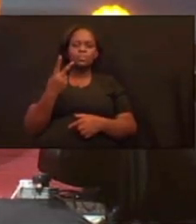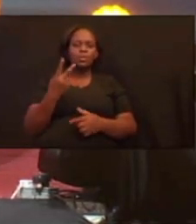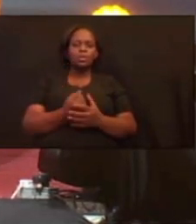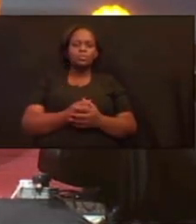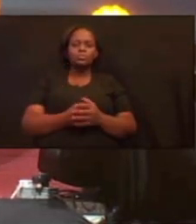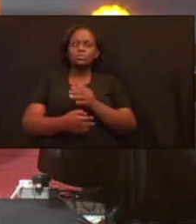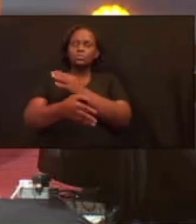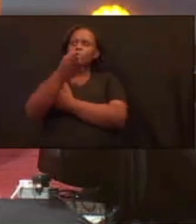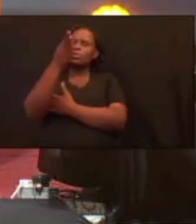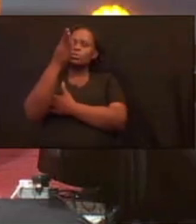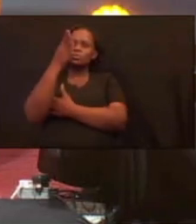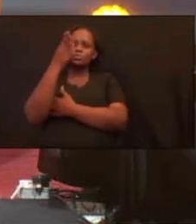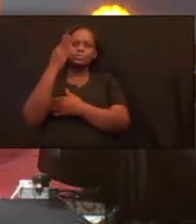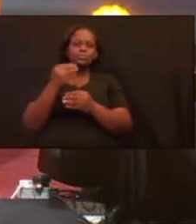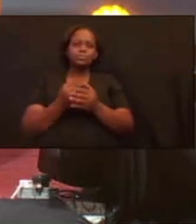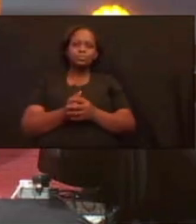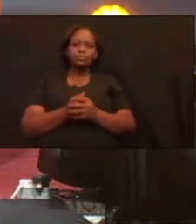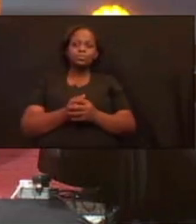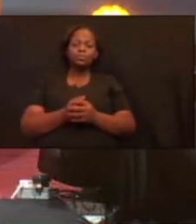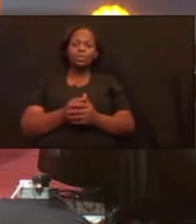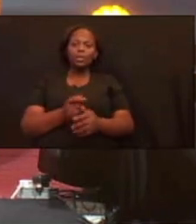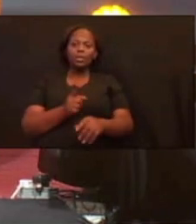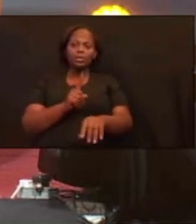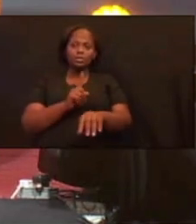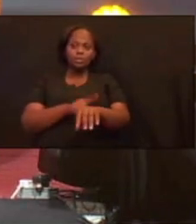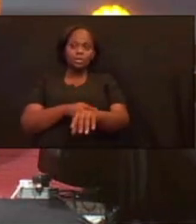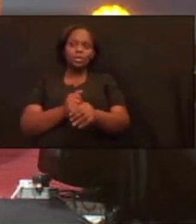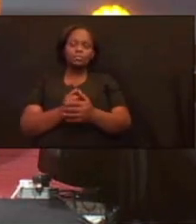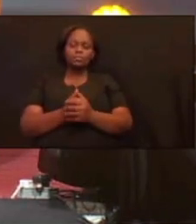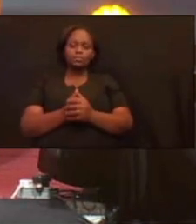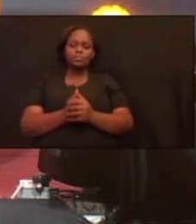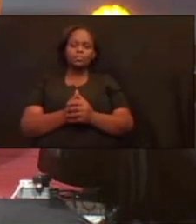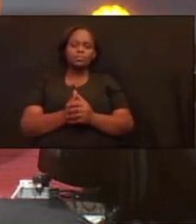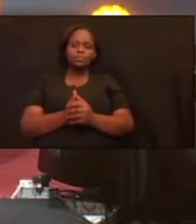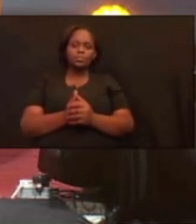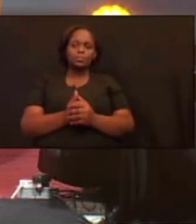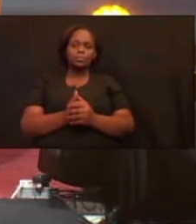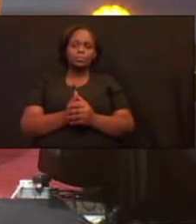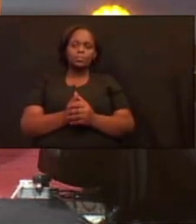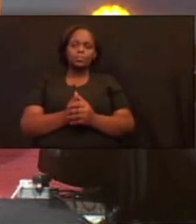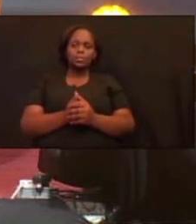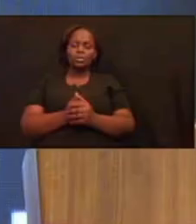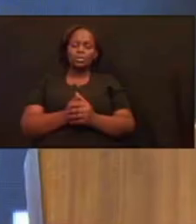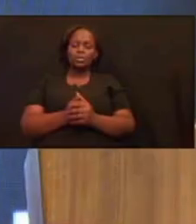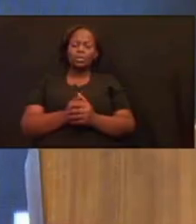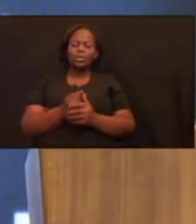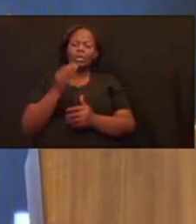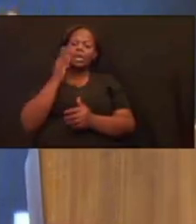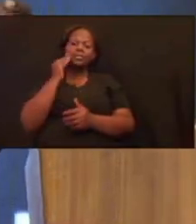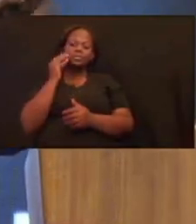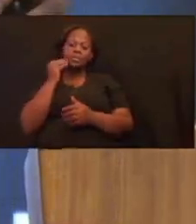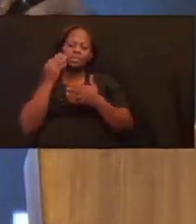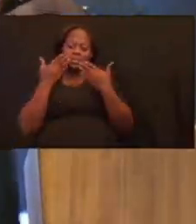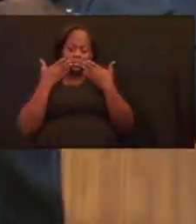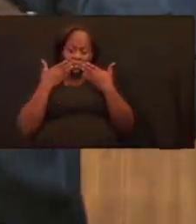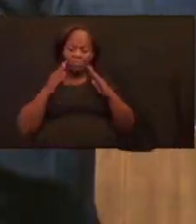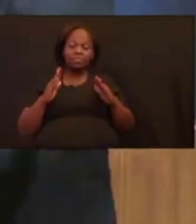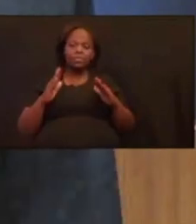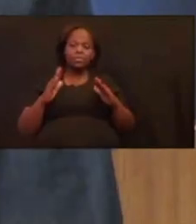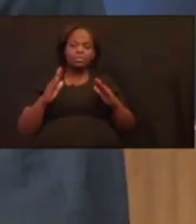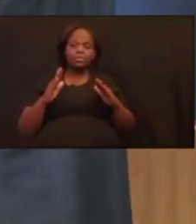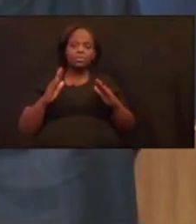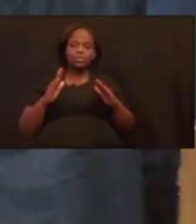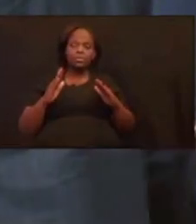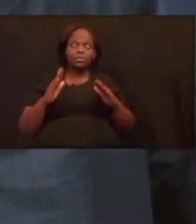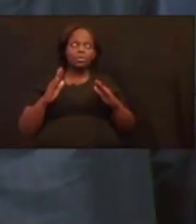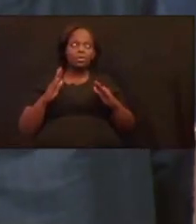Hallelujah. And when that whole experience was over, I was already back in the